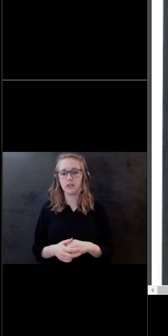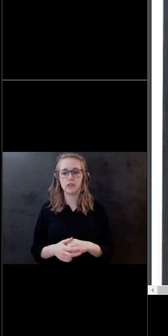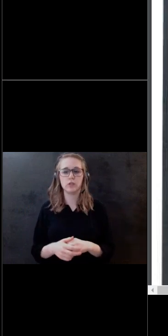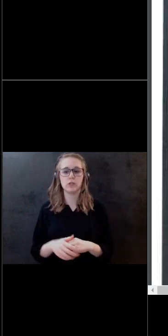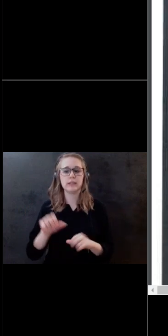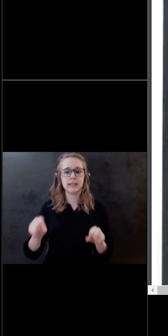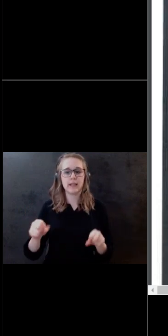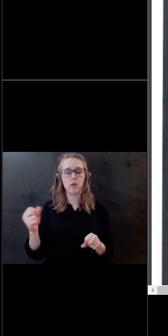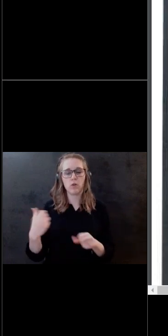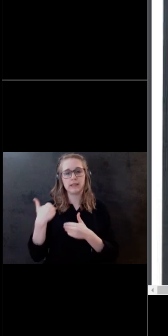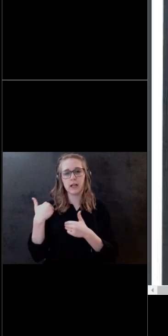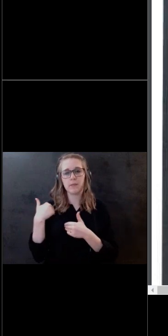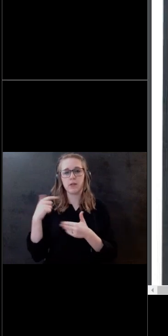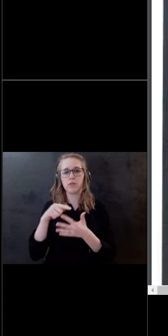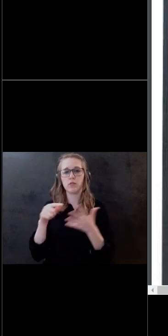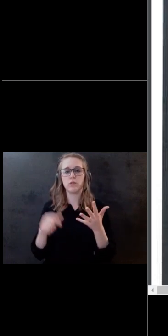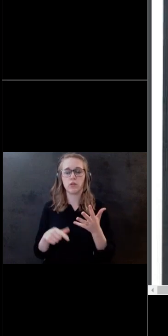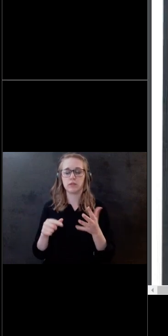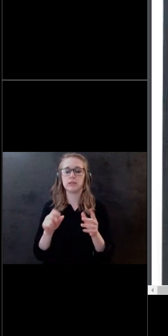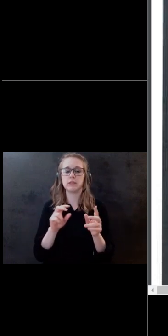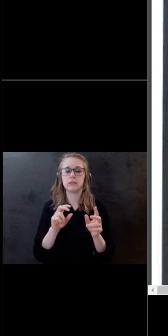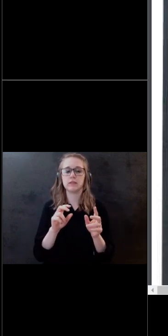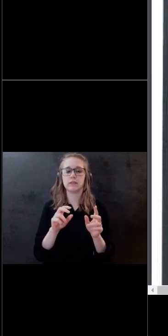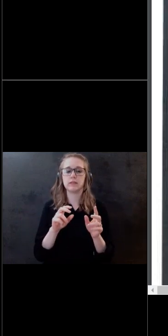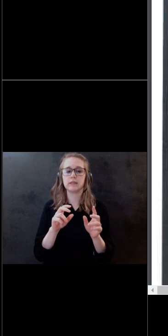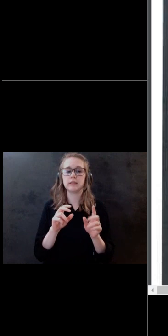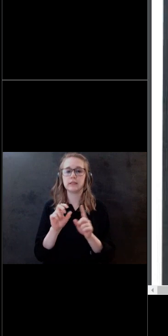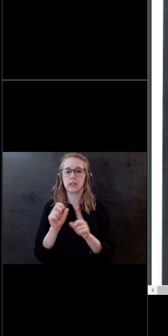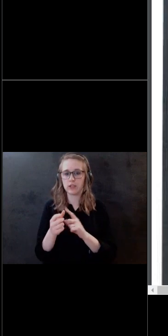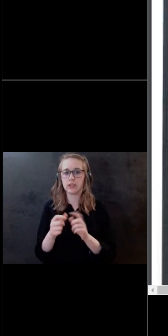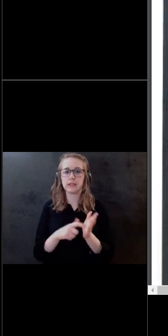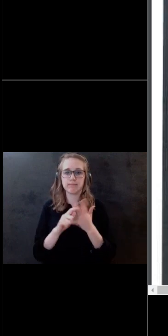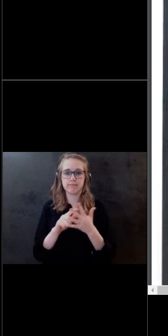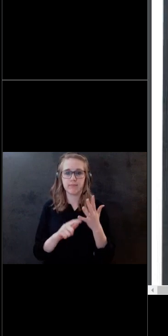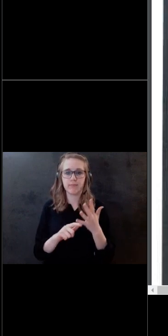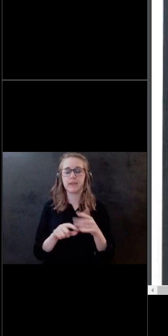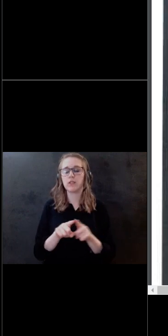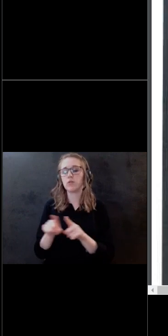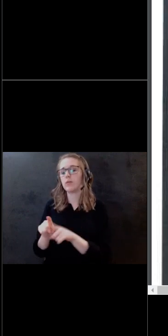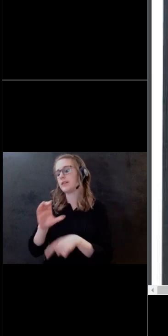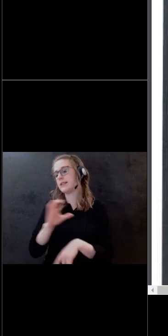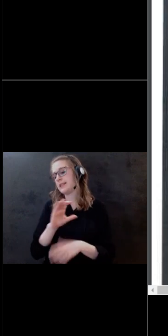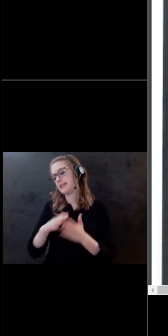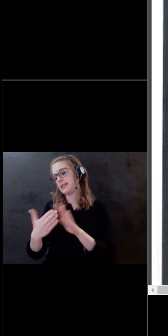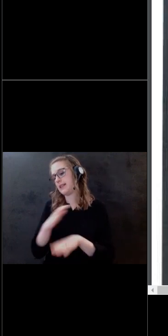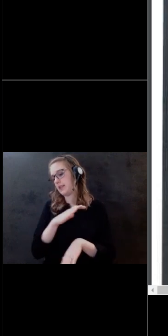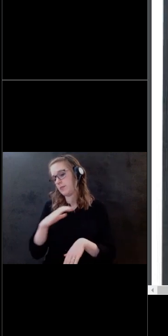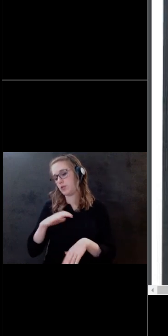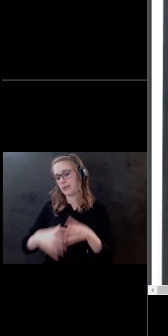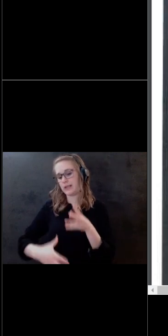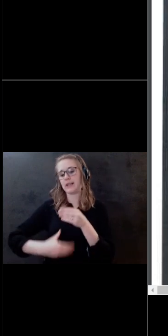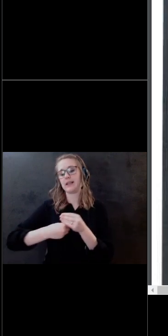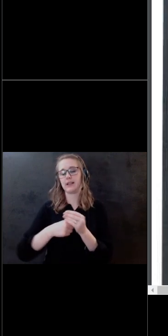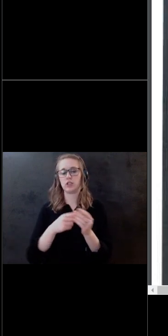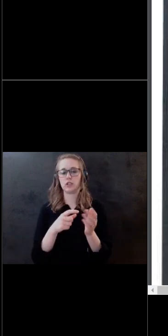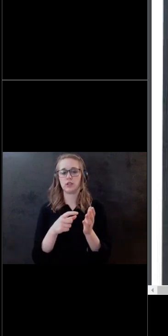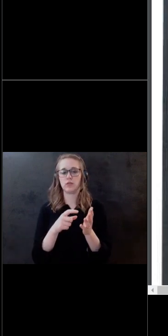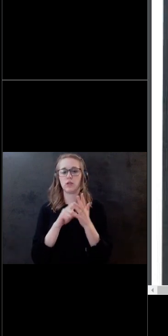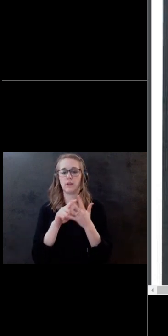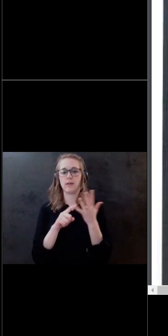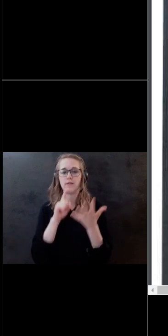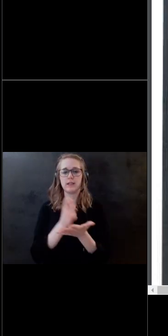hold them accountable to those conditions. And then, as well as on the City Commission meeting, you know, we can attach conditions of approval then.